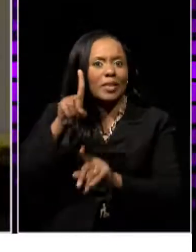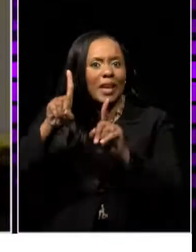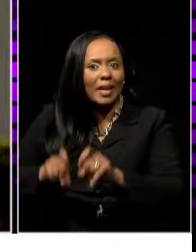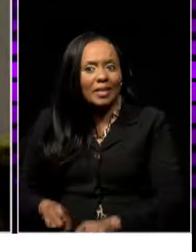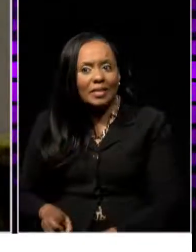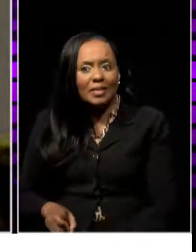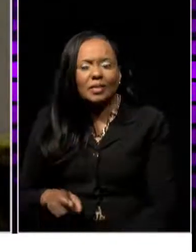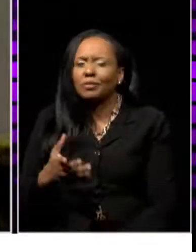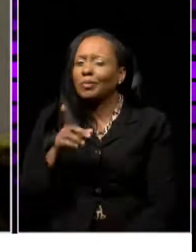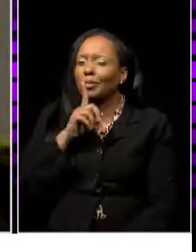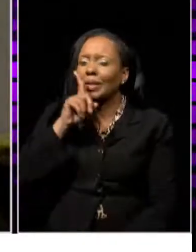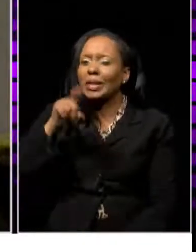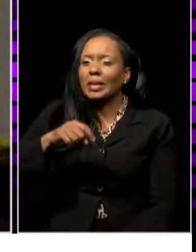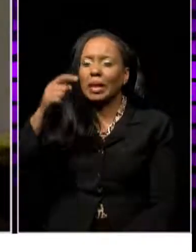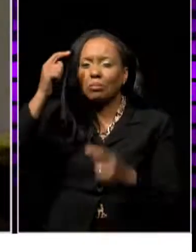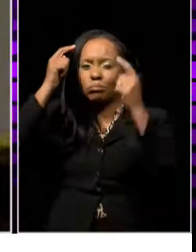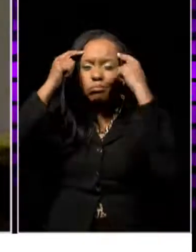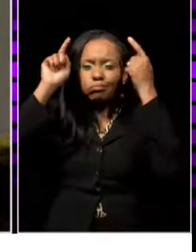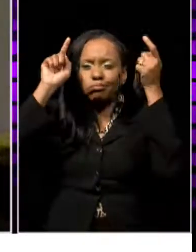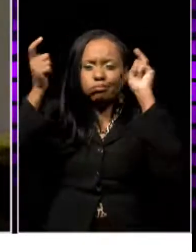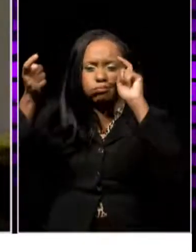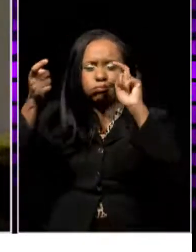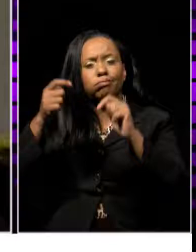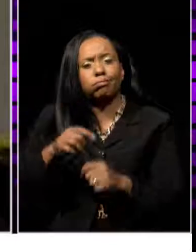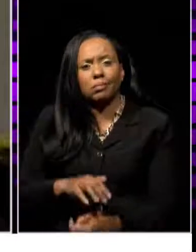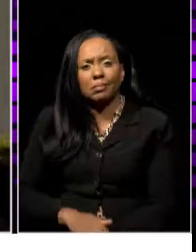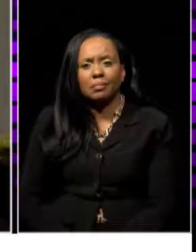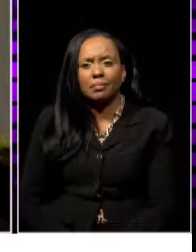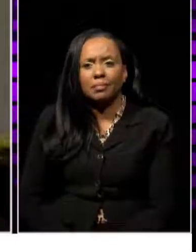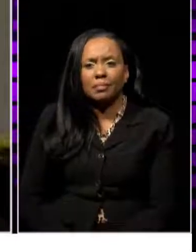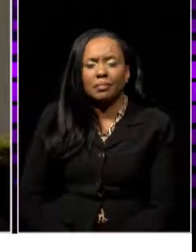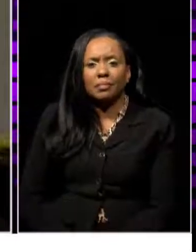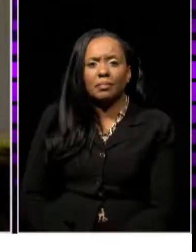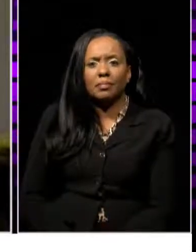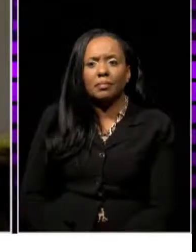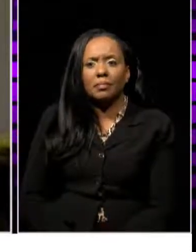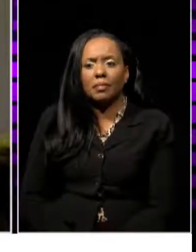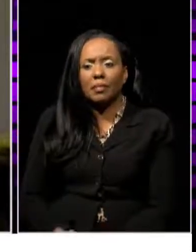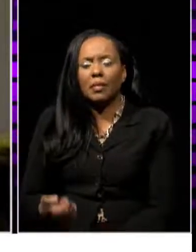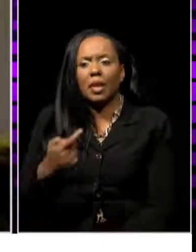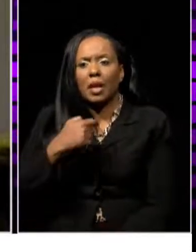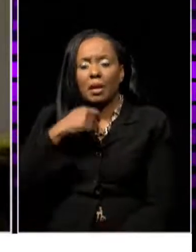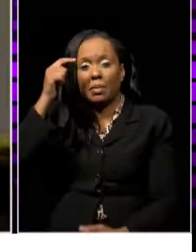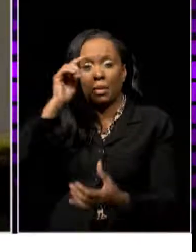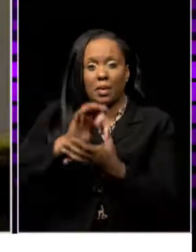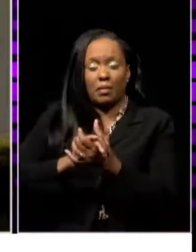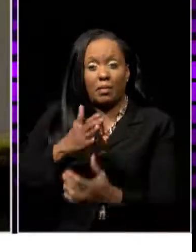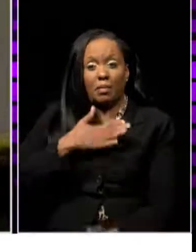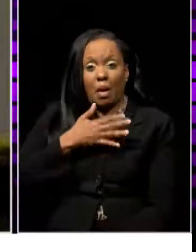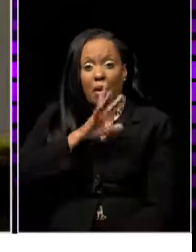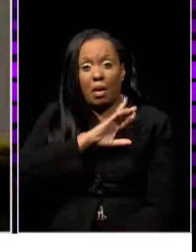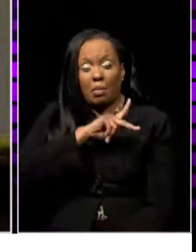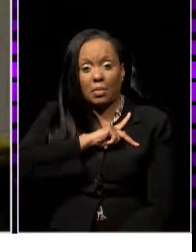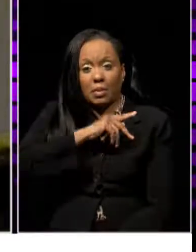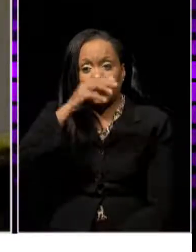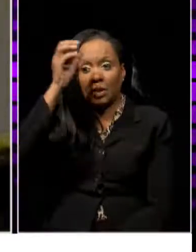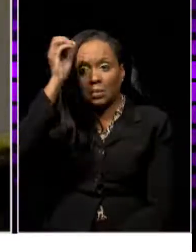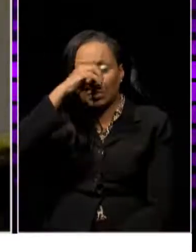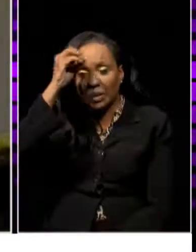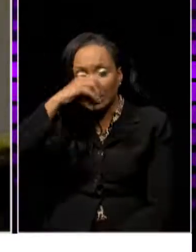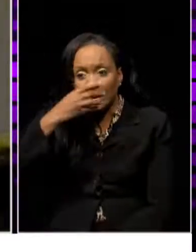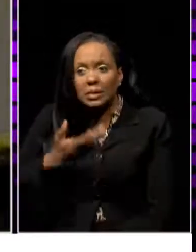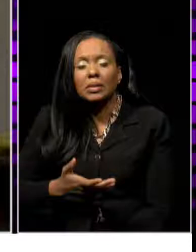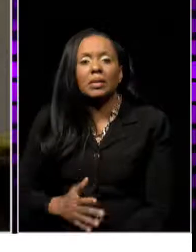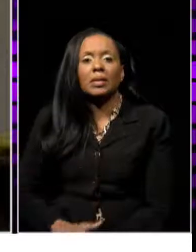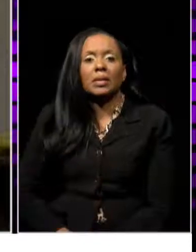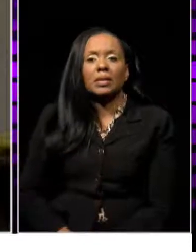mindset that we have to look at. And it's the mindset that we are seeing in the online environment. I believe, this is my personal opinion, it is a manifestation